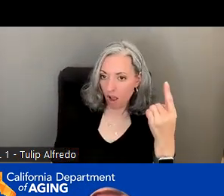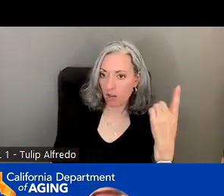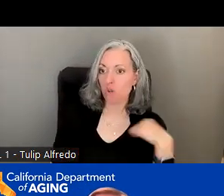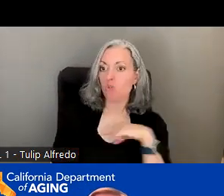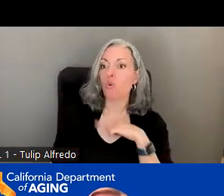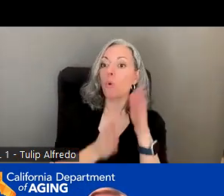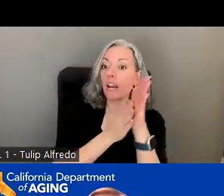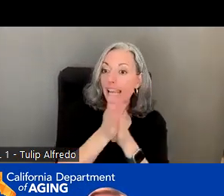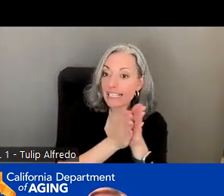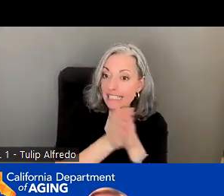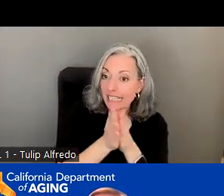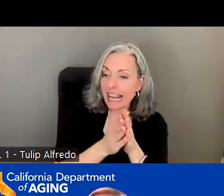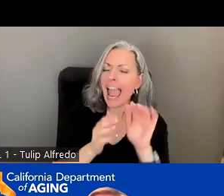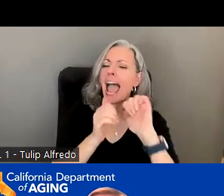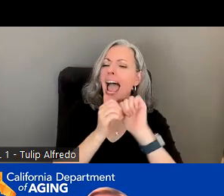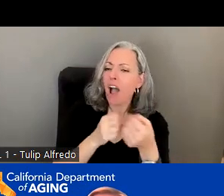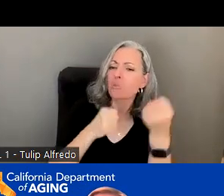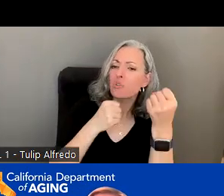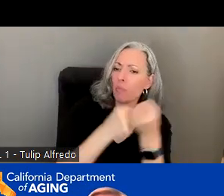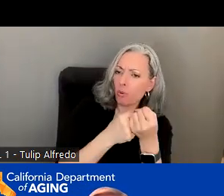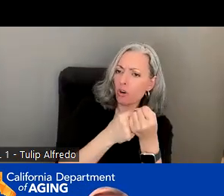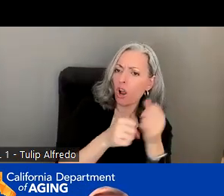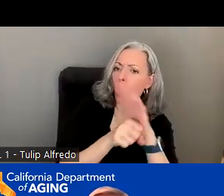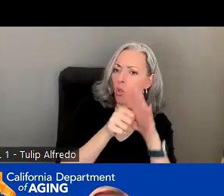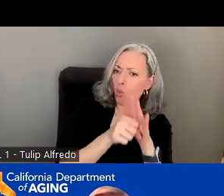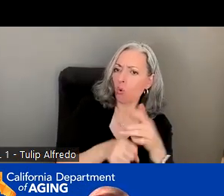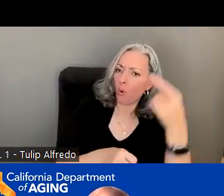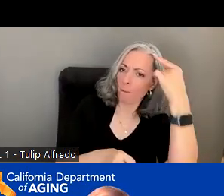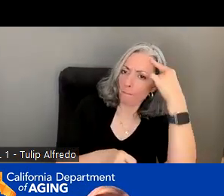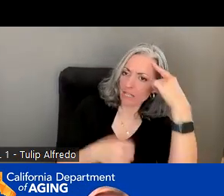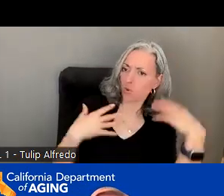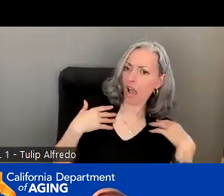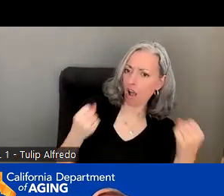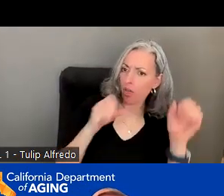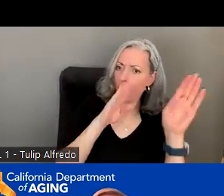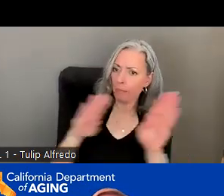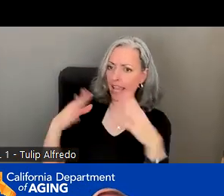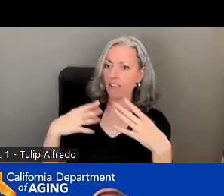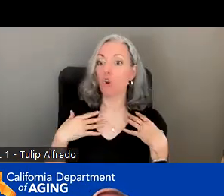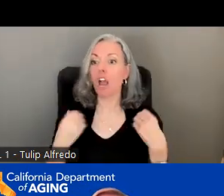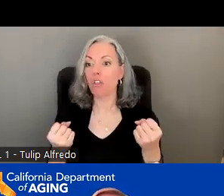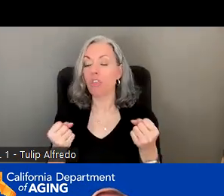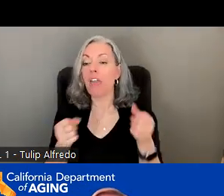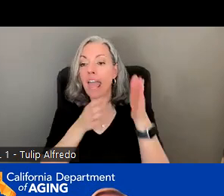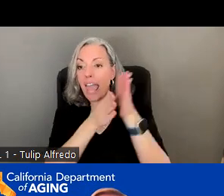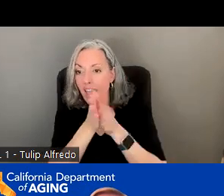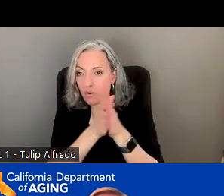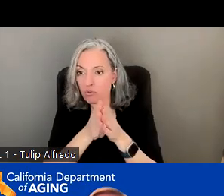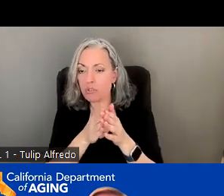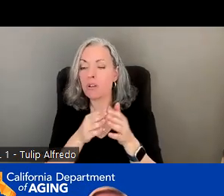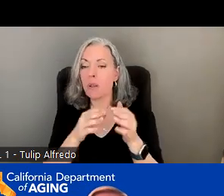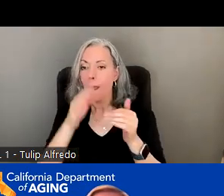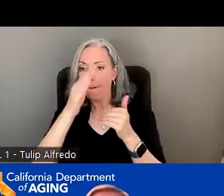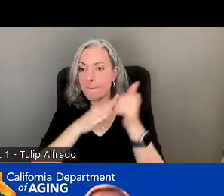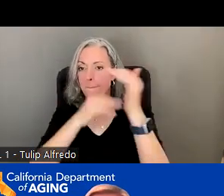we can support local mental health and behavioral health efforts, and how we can build a stronger